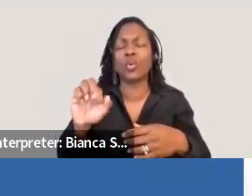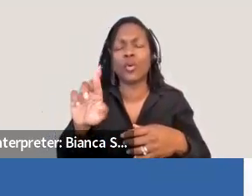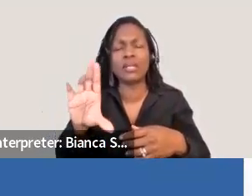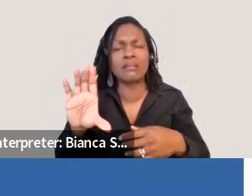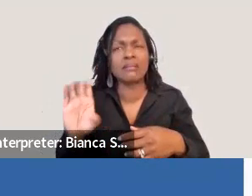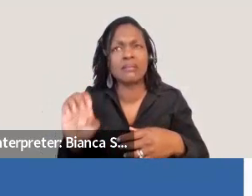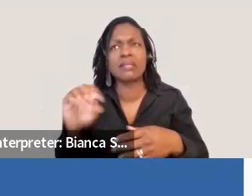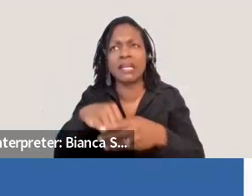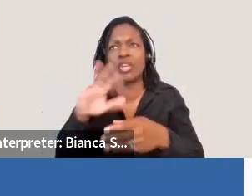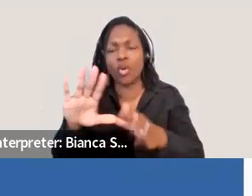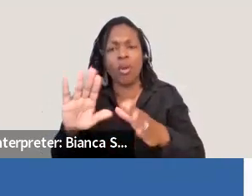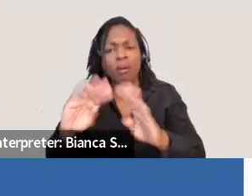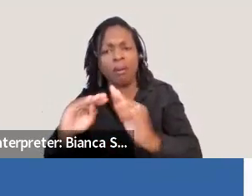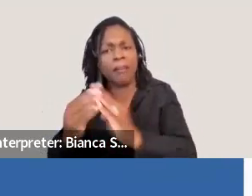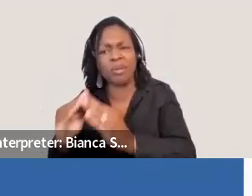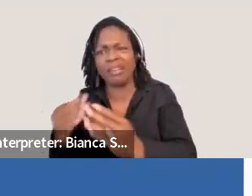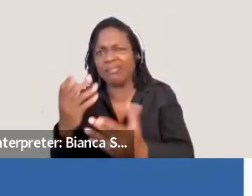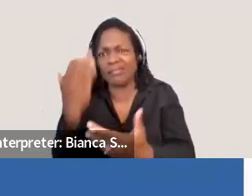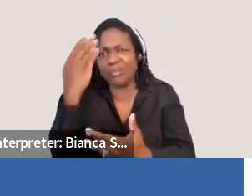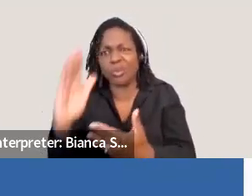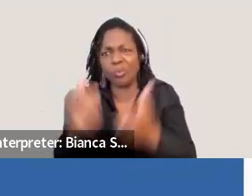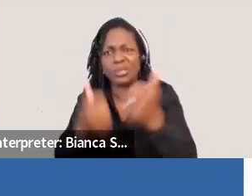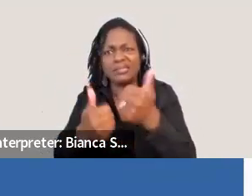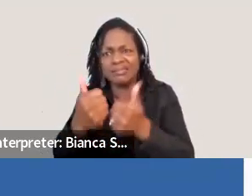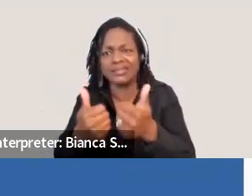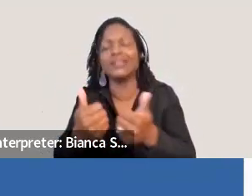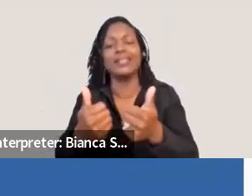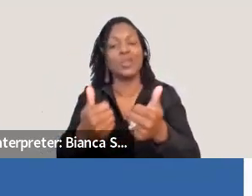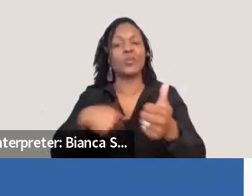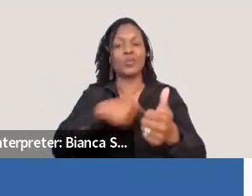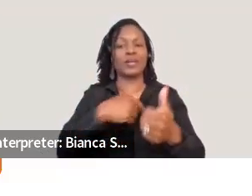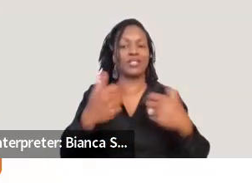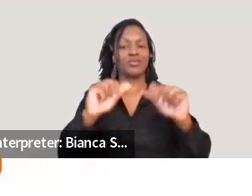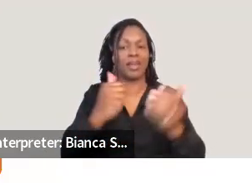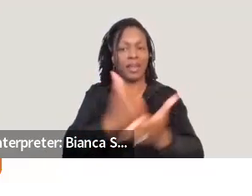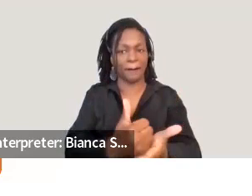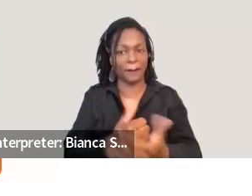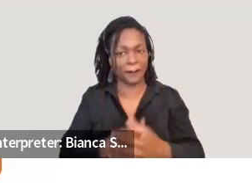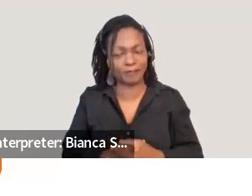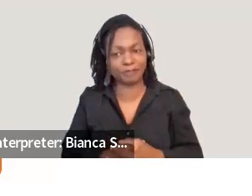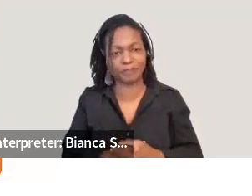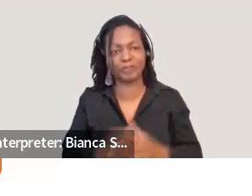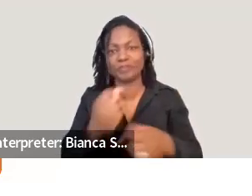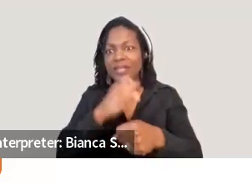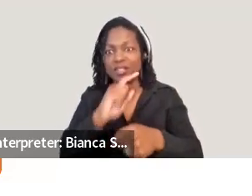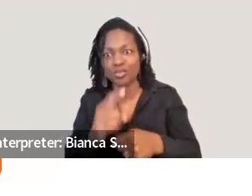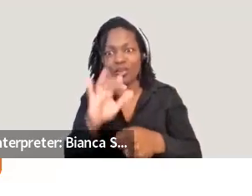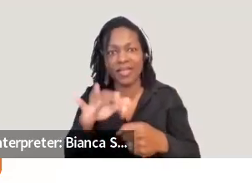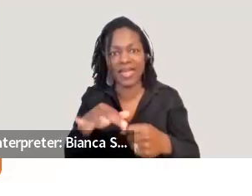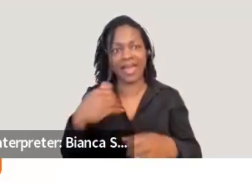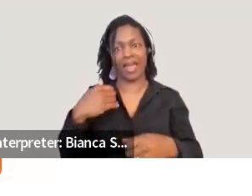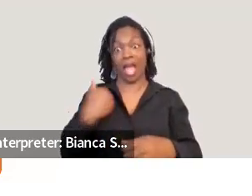website. We have all that information. And then we're constantly making sure that the information is updated, and we're constantly making